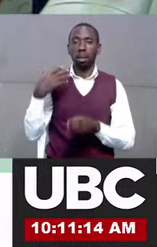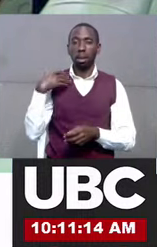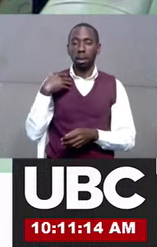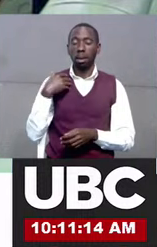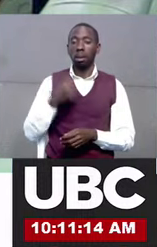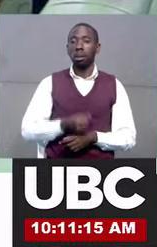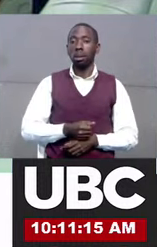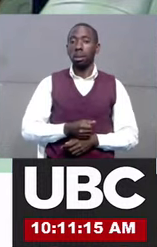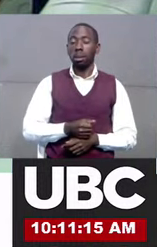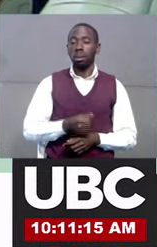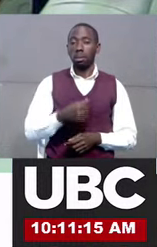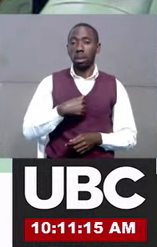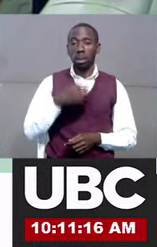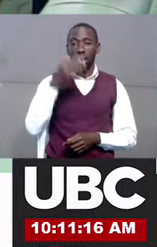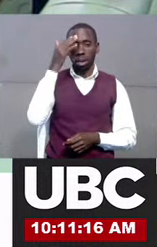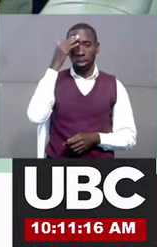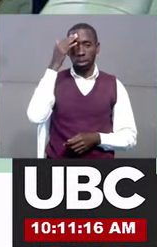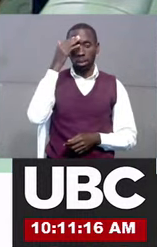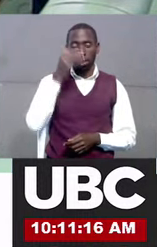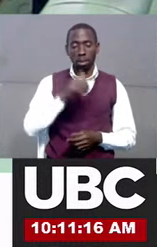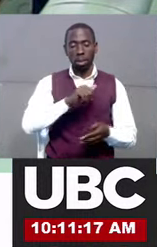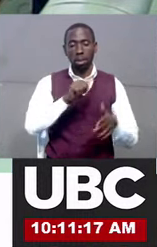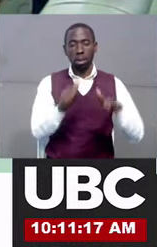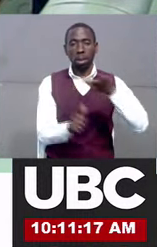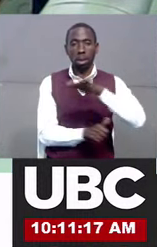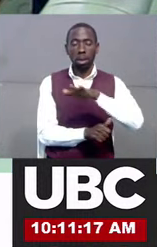I know that under decentralization,